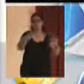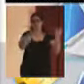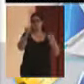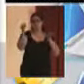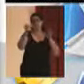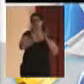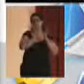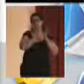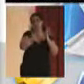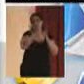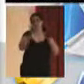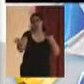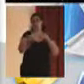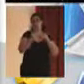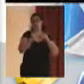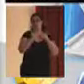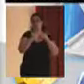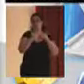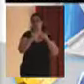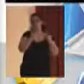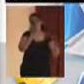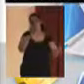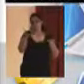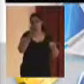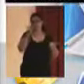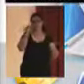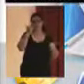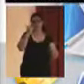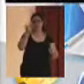approximately about 70,000 members,